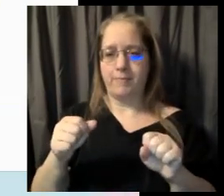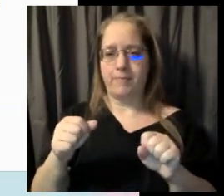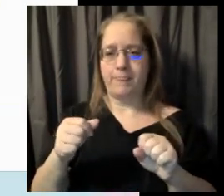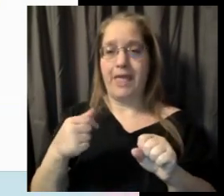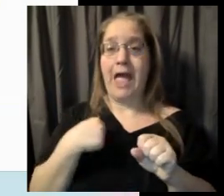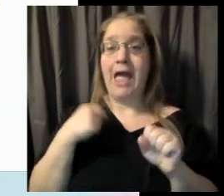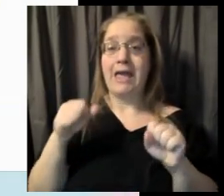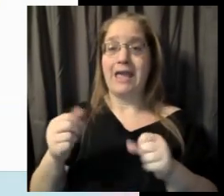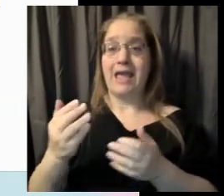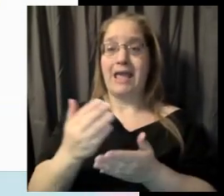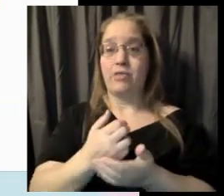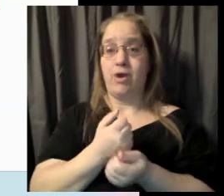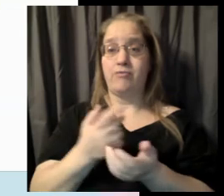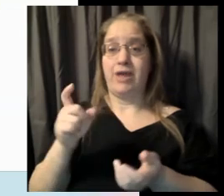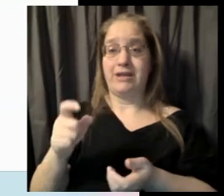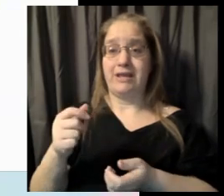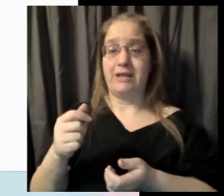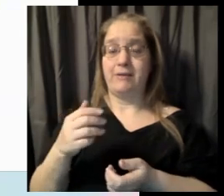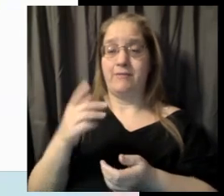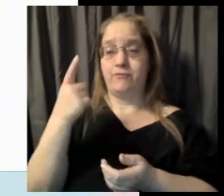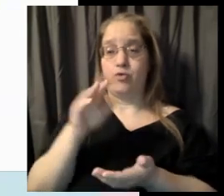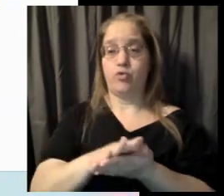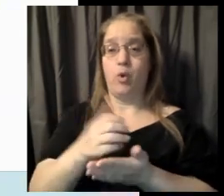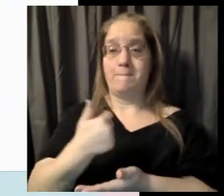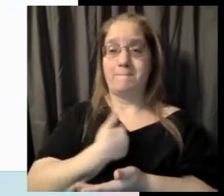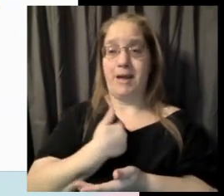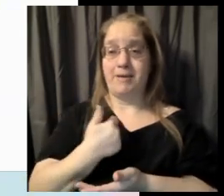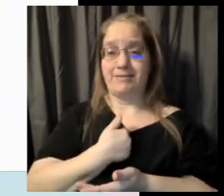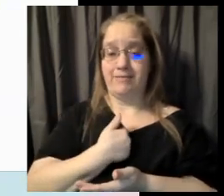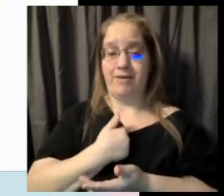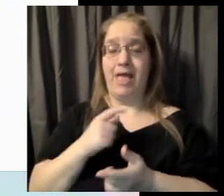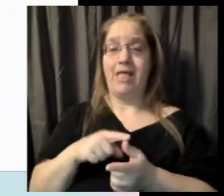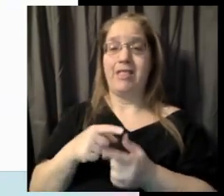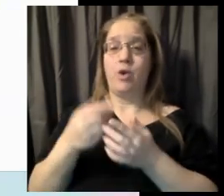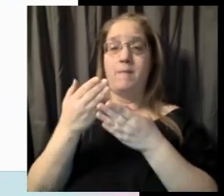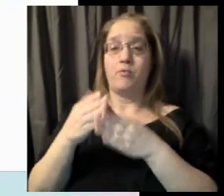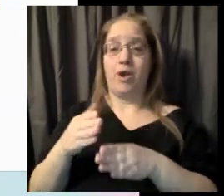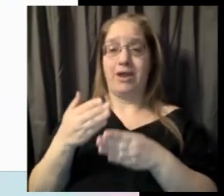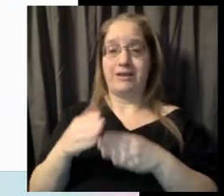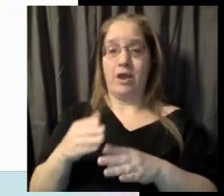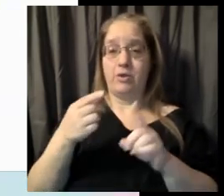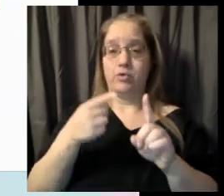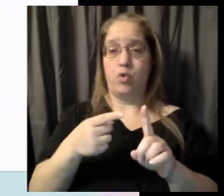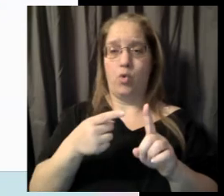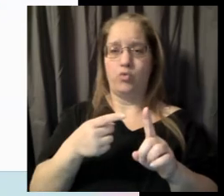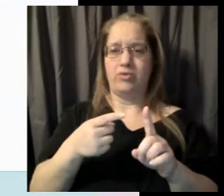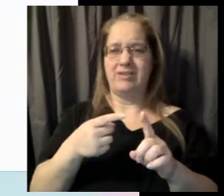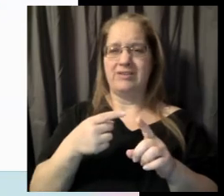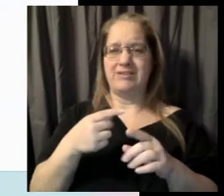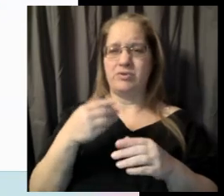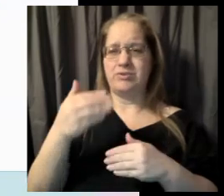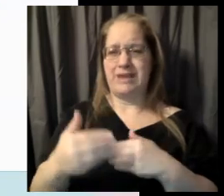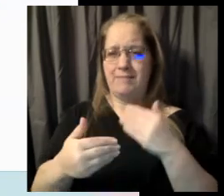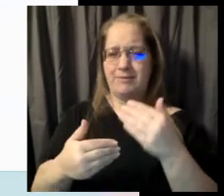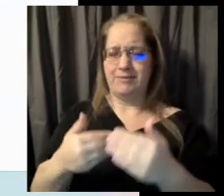things I need for school by myself. Then you want to break that down into goals, into manageable steps, such